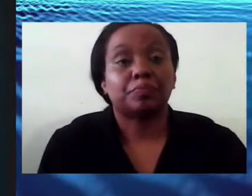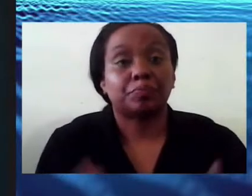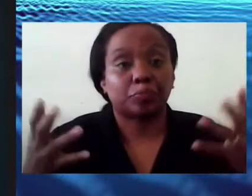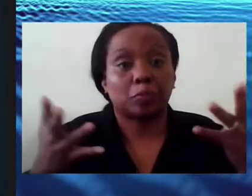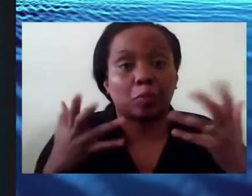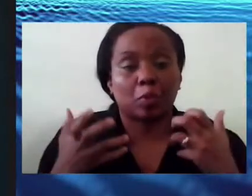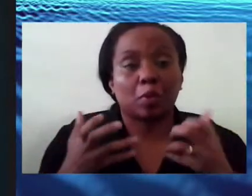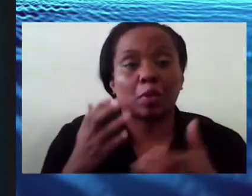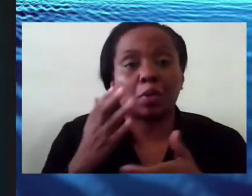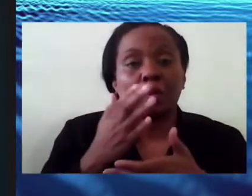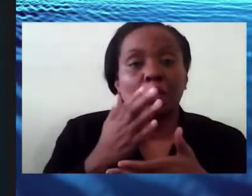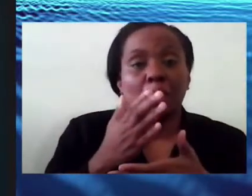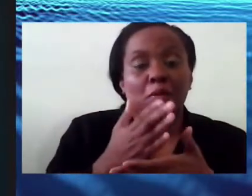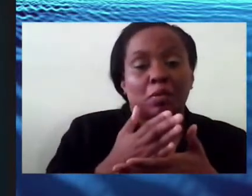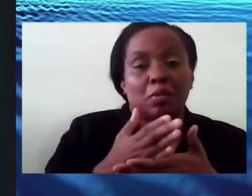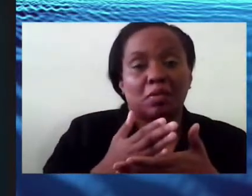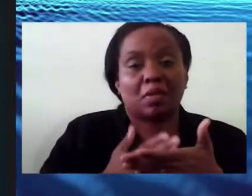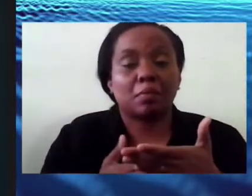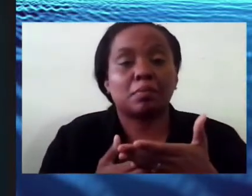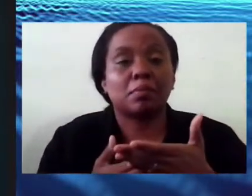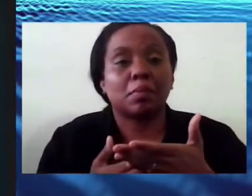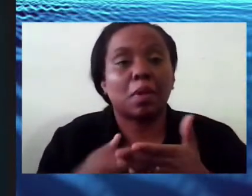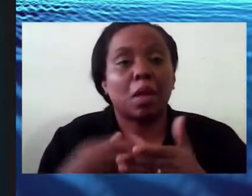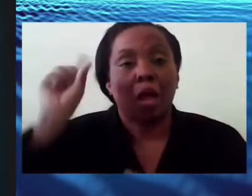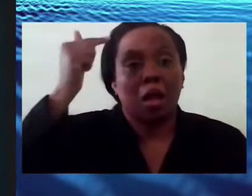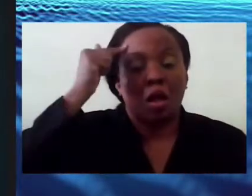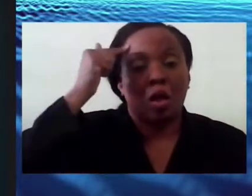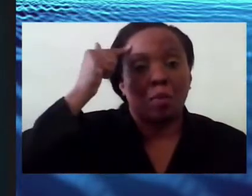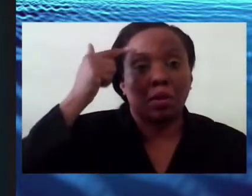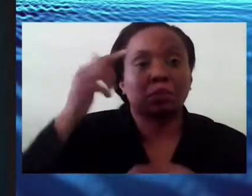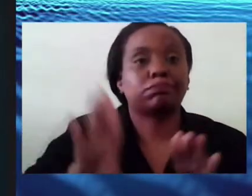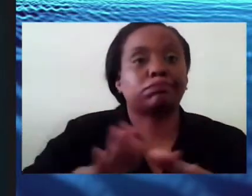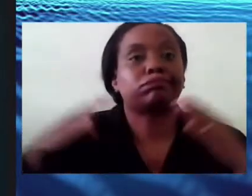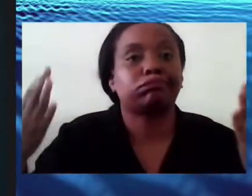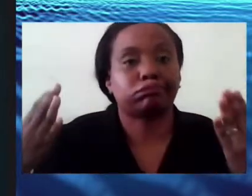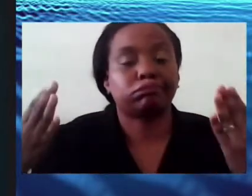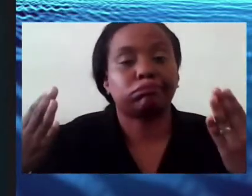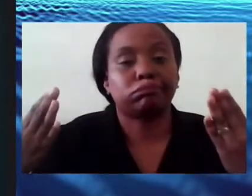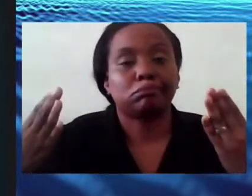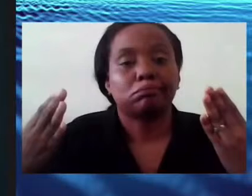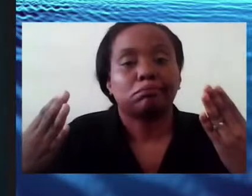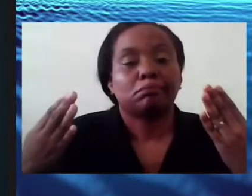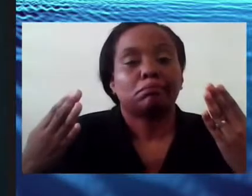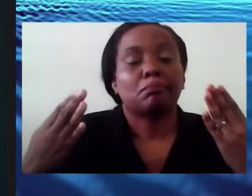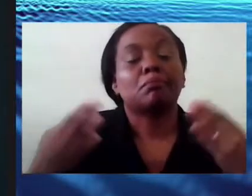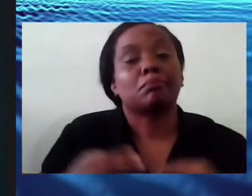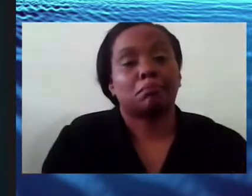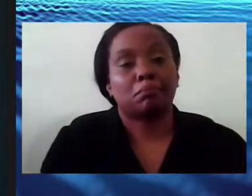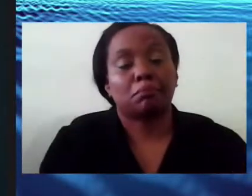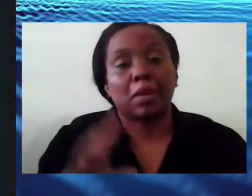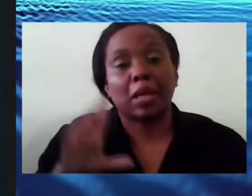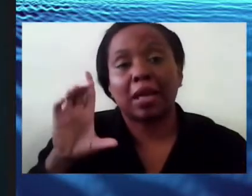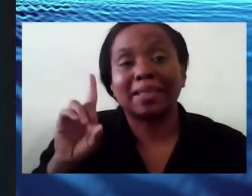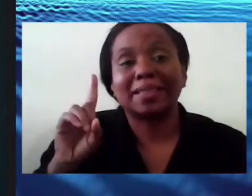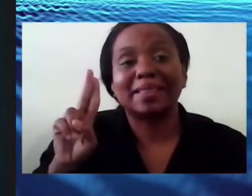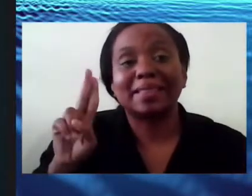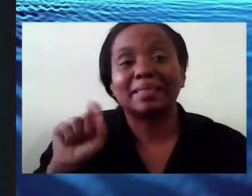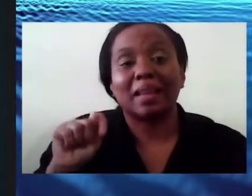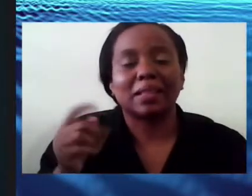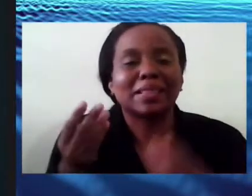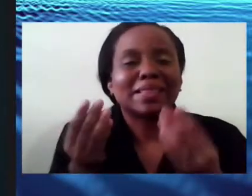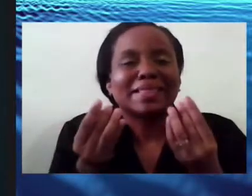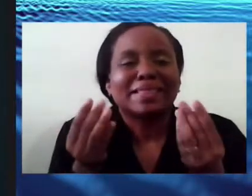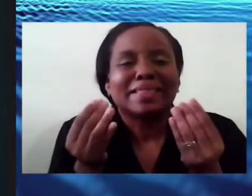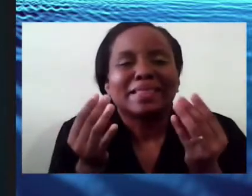ourselves back to some degree of regularity. The dust has not affected us in the same way as it had on the